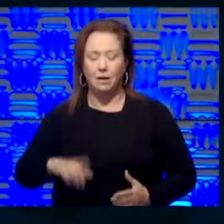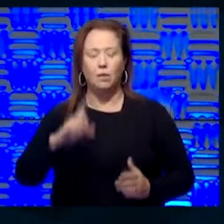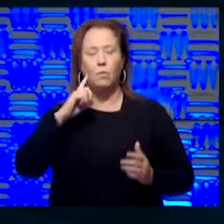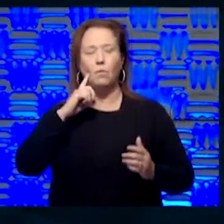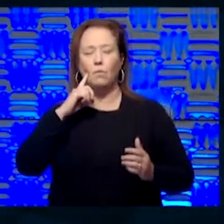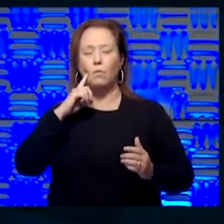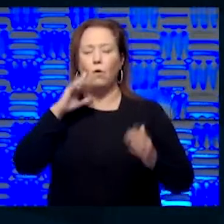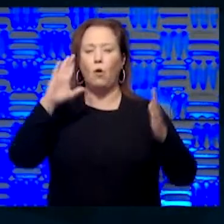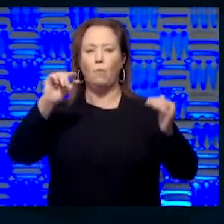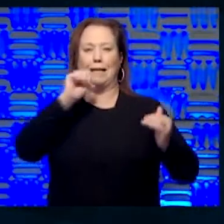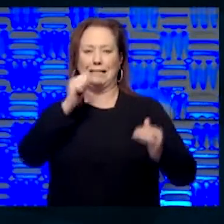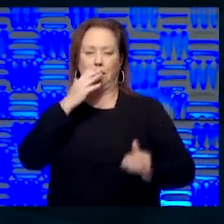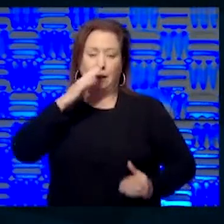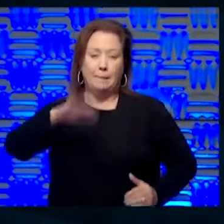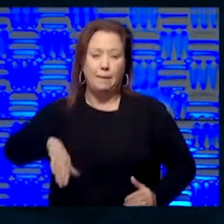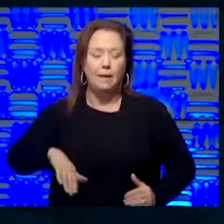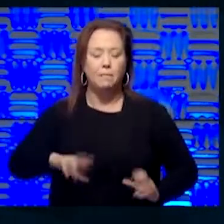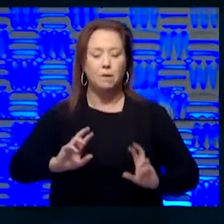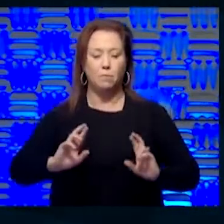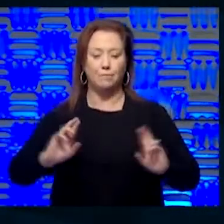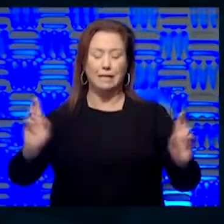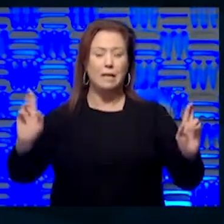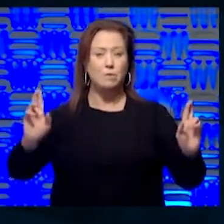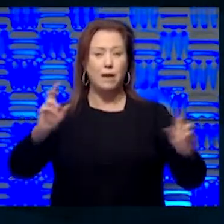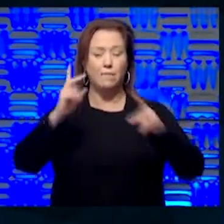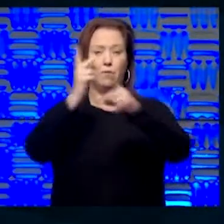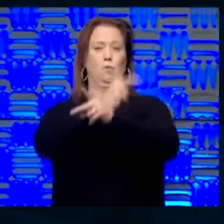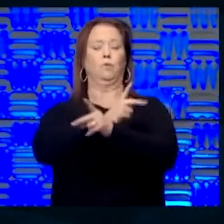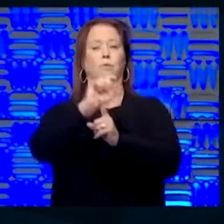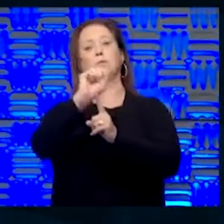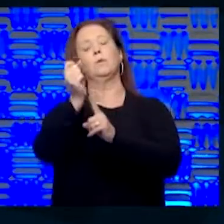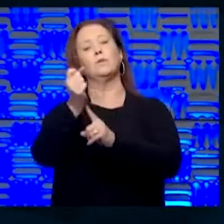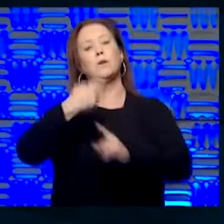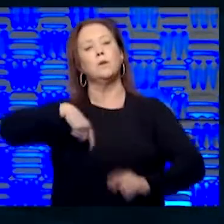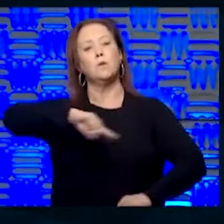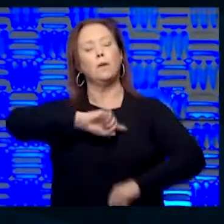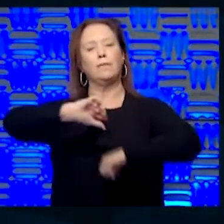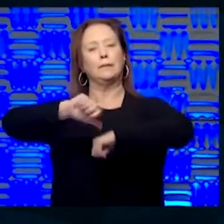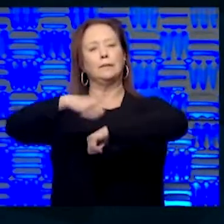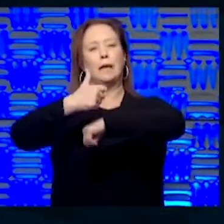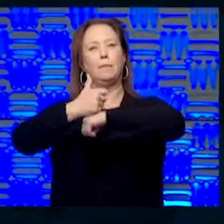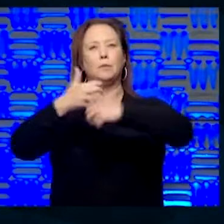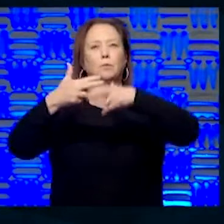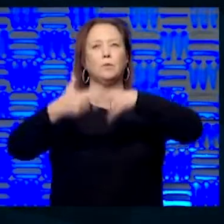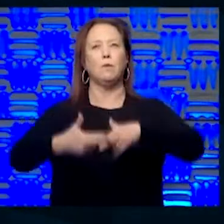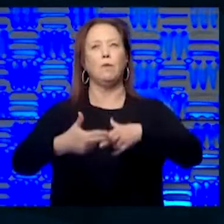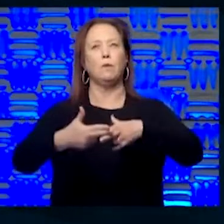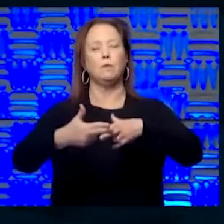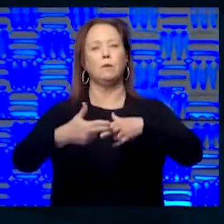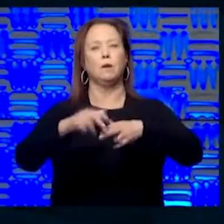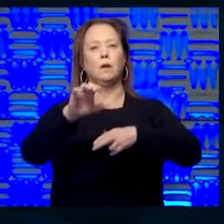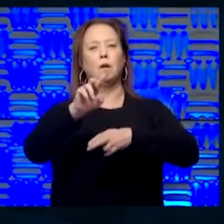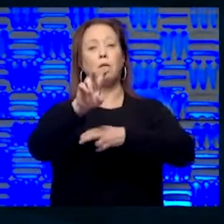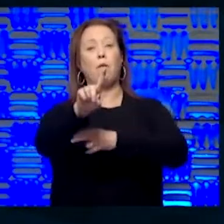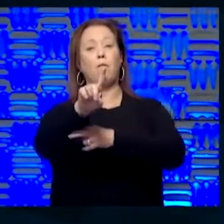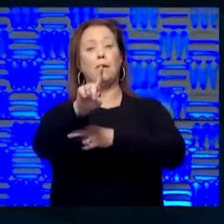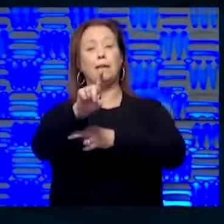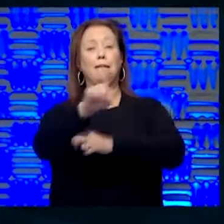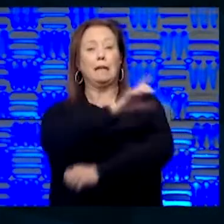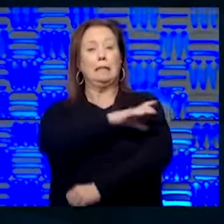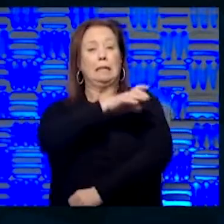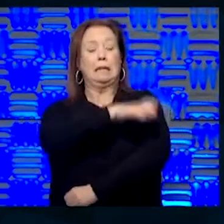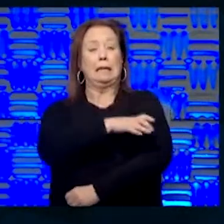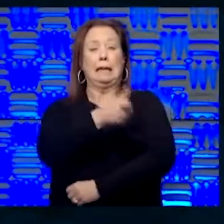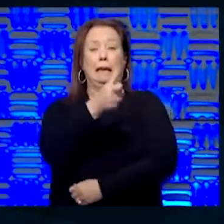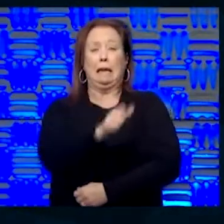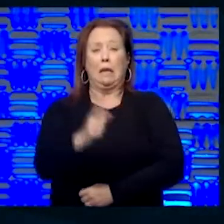everybody else, we're preparing for the worst. We have established what I call a COVID clinic where anyone that